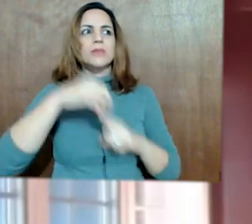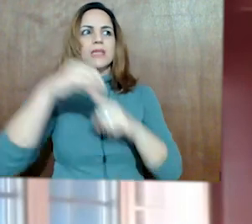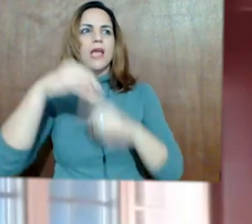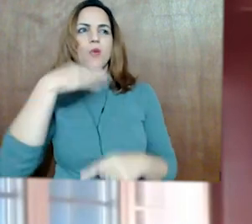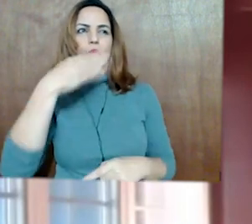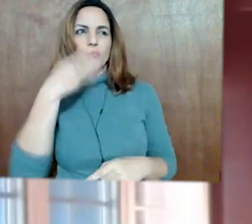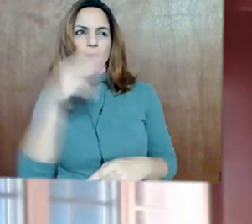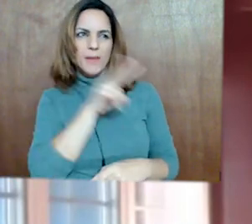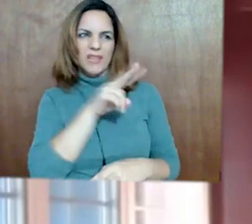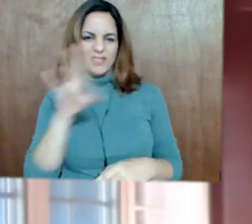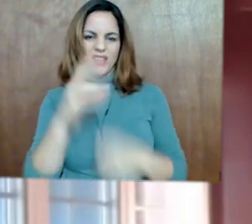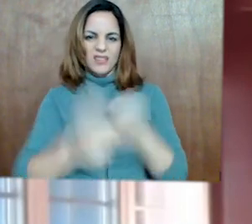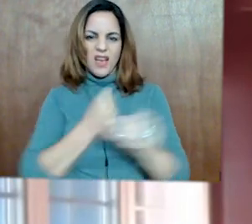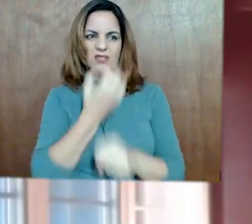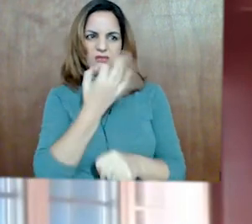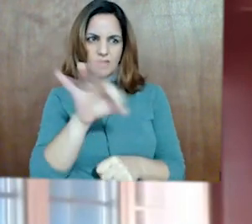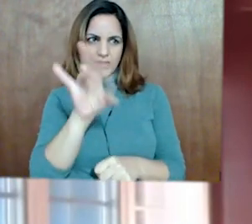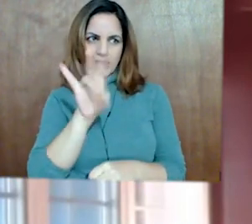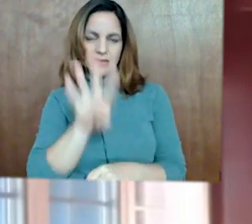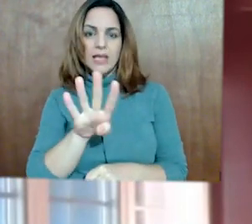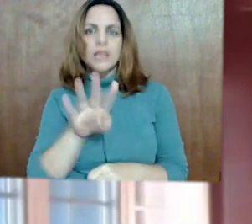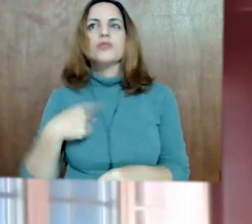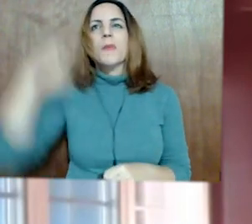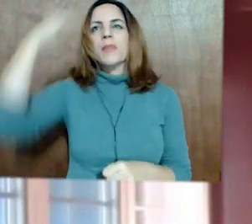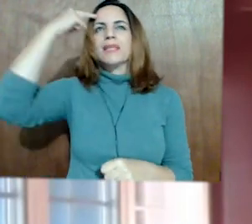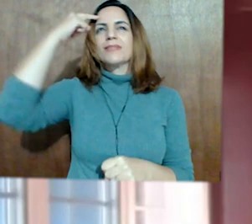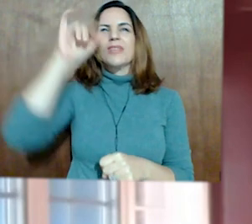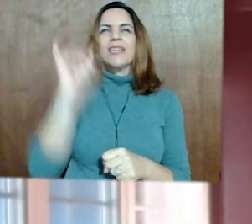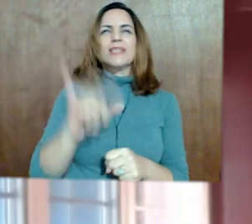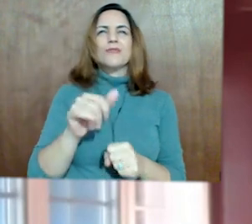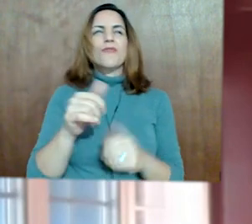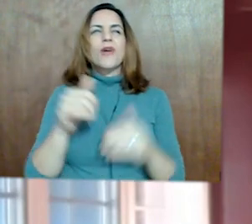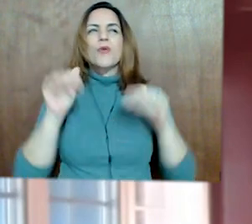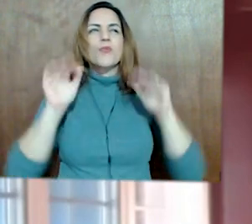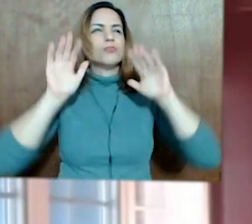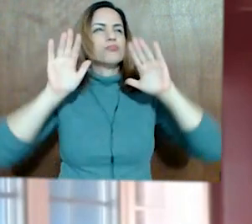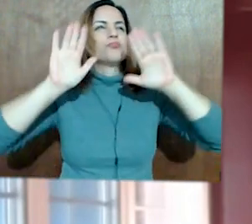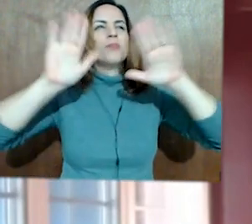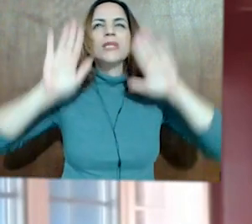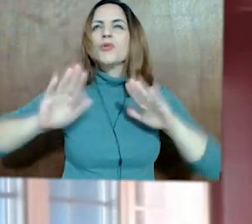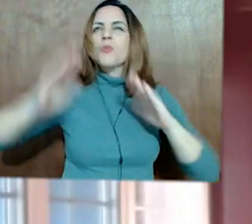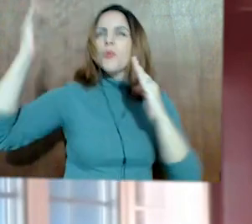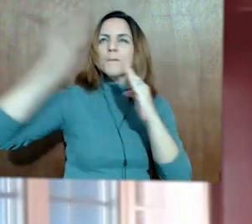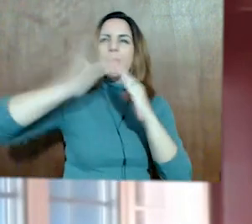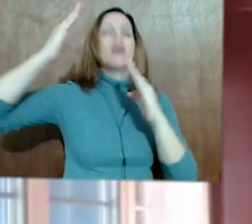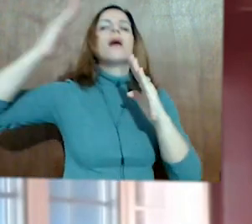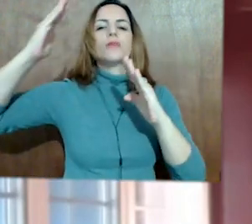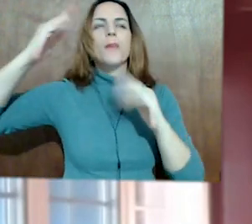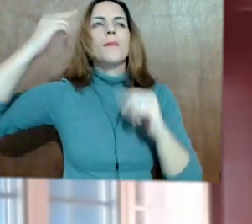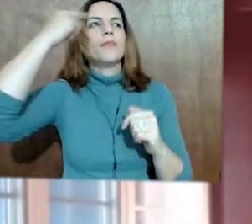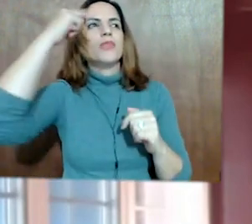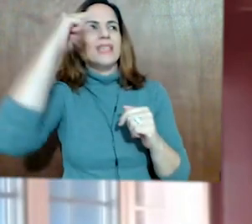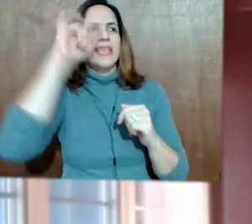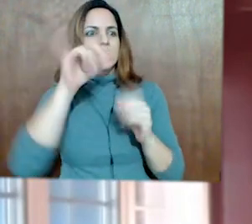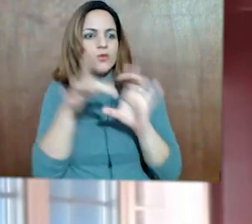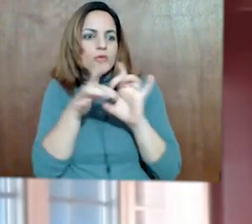really sort of the high point of solidarity with Puerto Rican